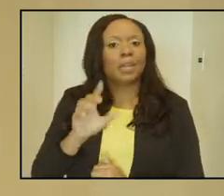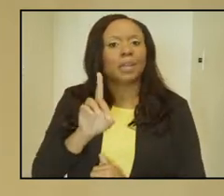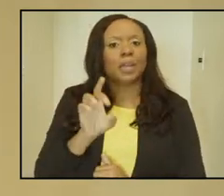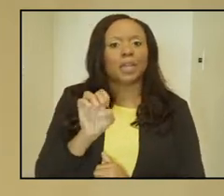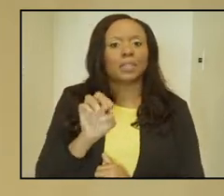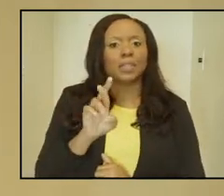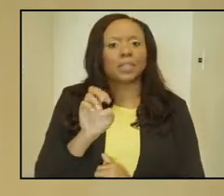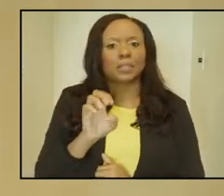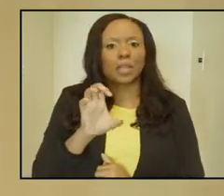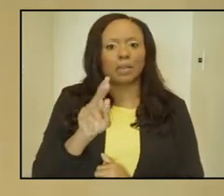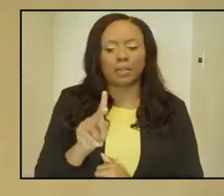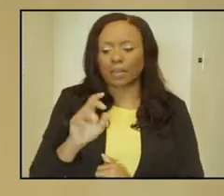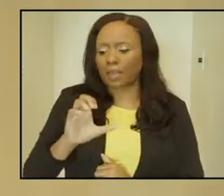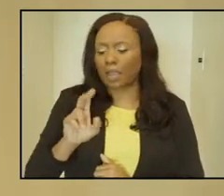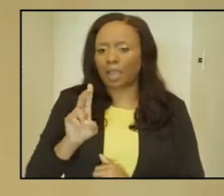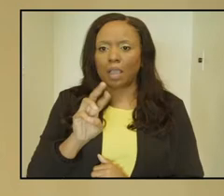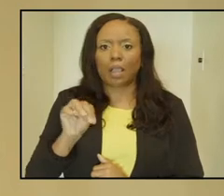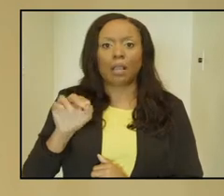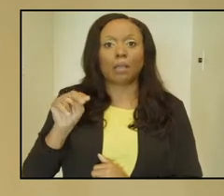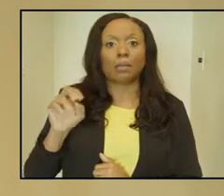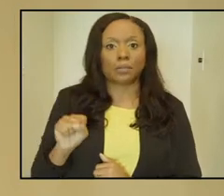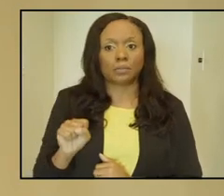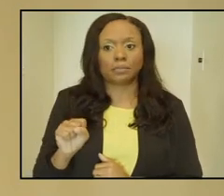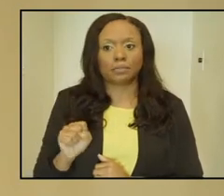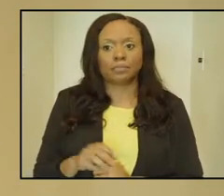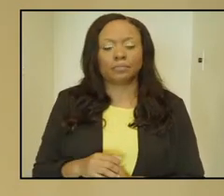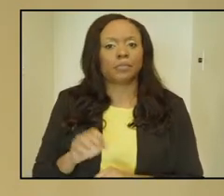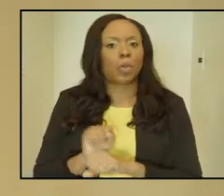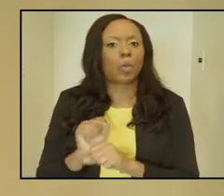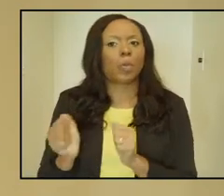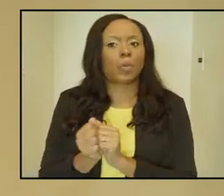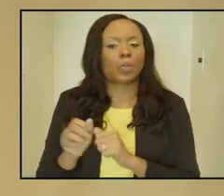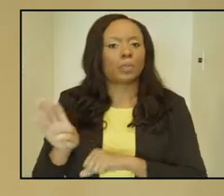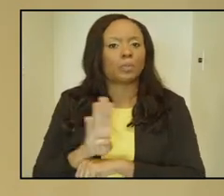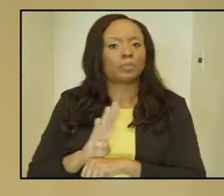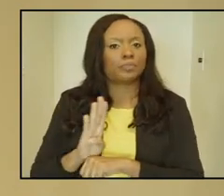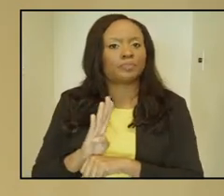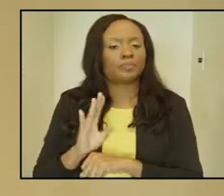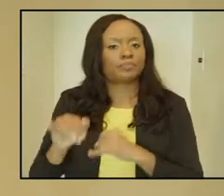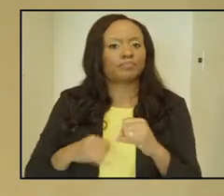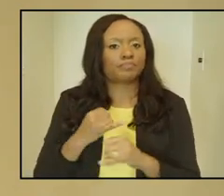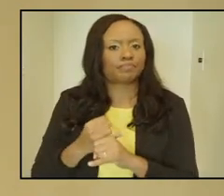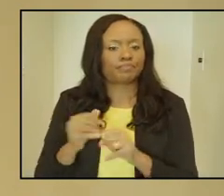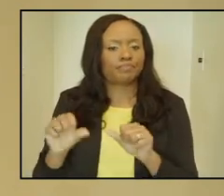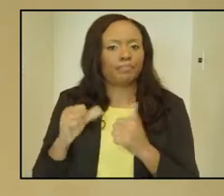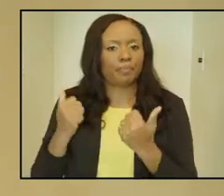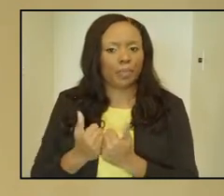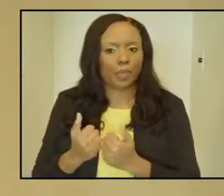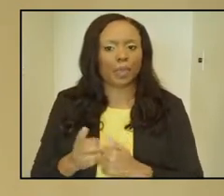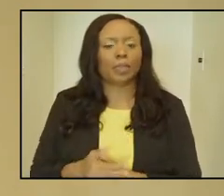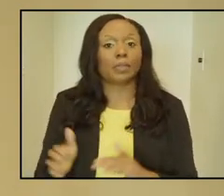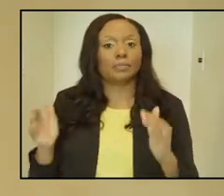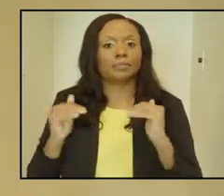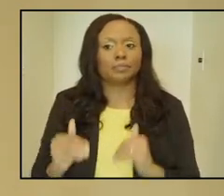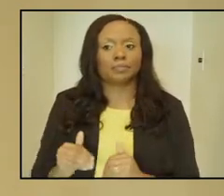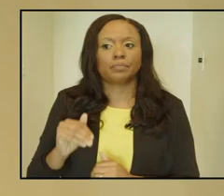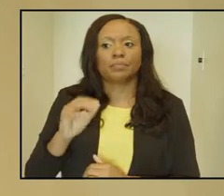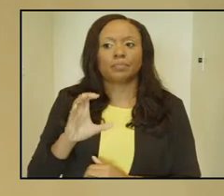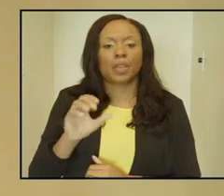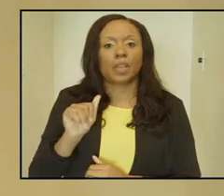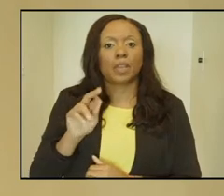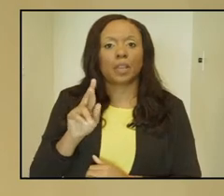President of the Barbados International Business Association, Ms. Carmel Haynes,